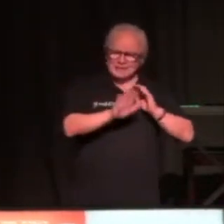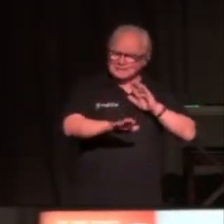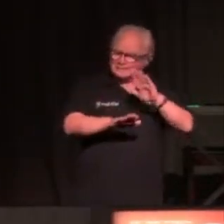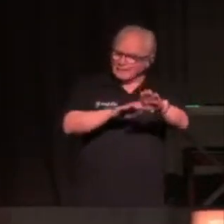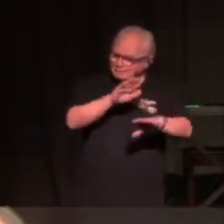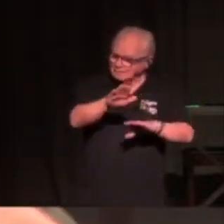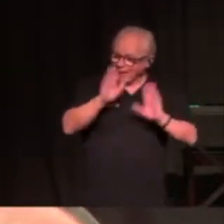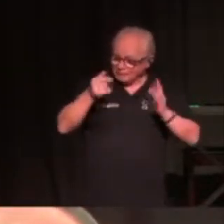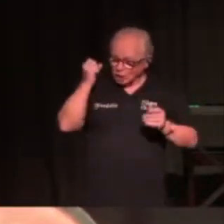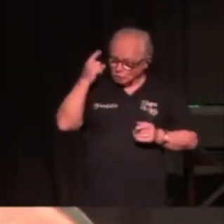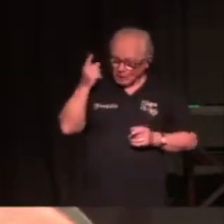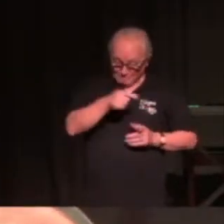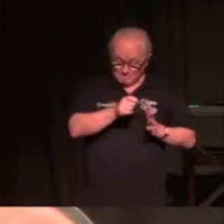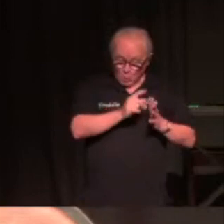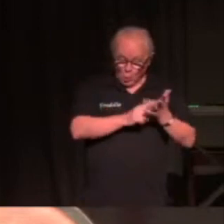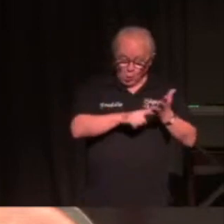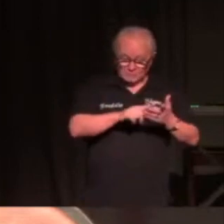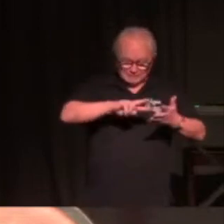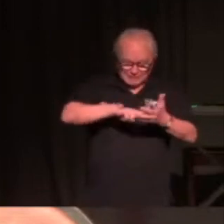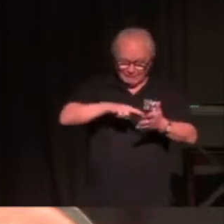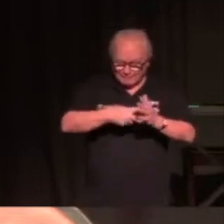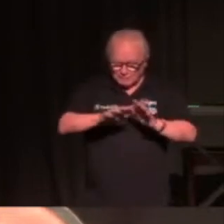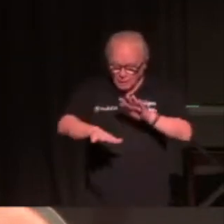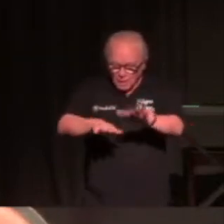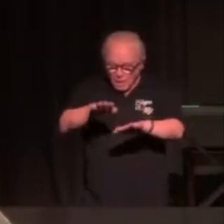understand, Paul's steps are ordered.